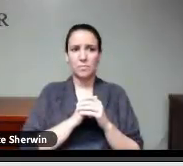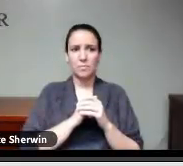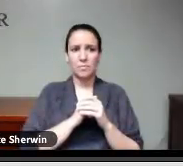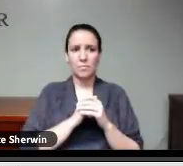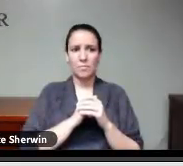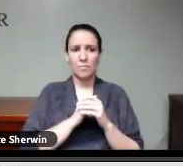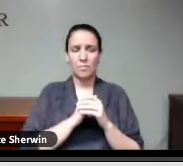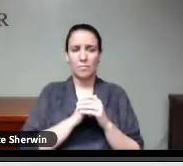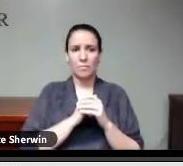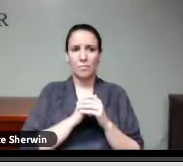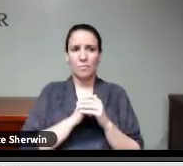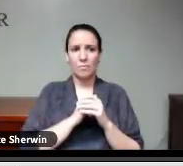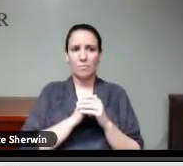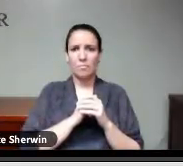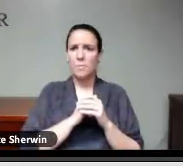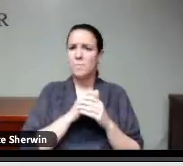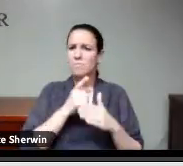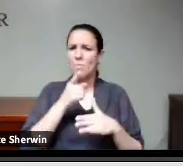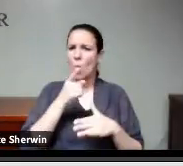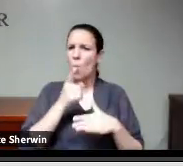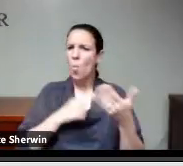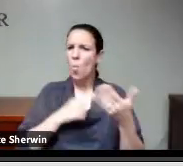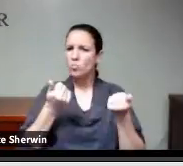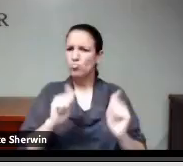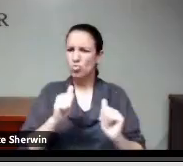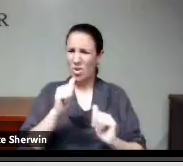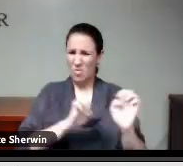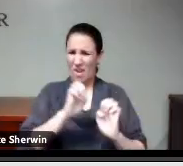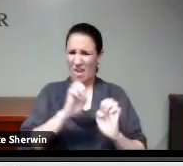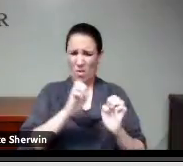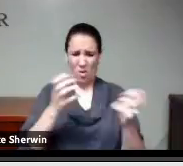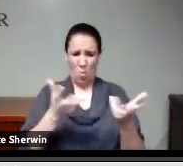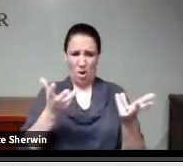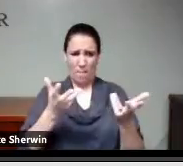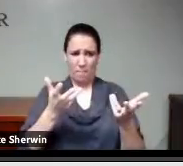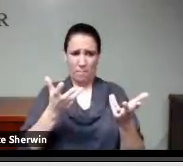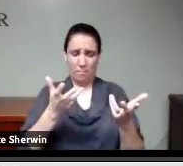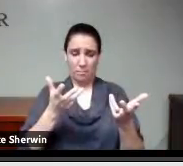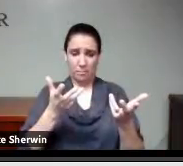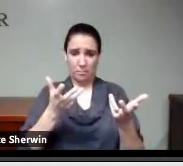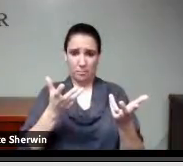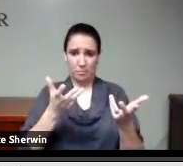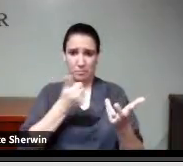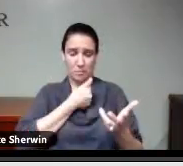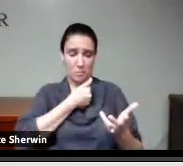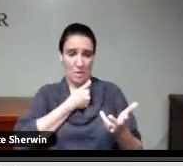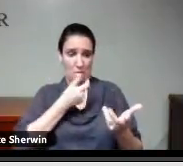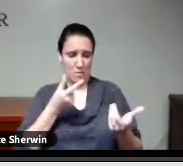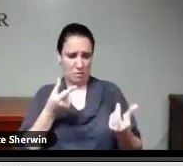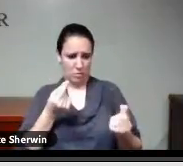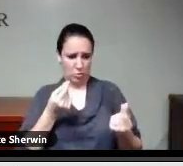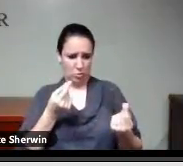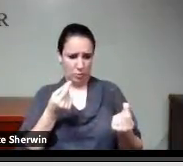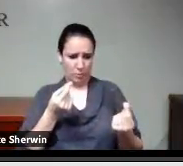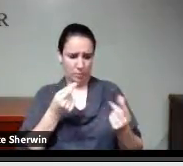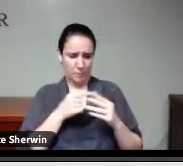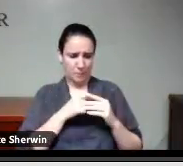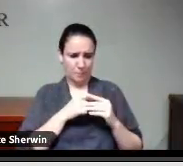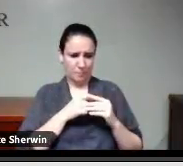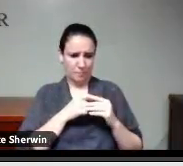of course, is what is it that you're trying to evaluate? What I tried to do was think about